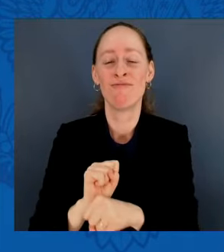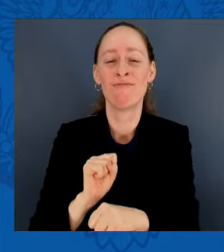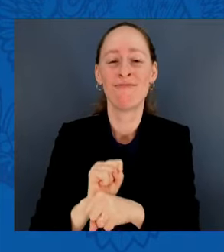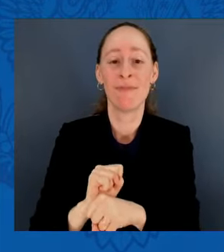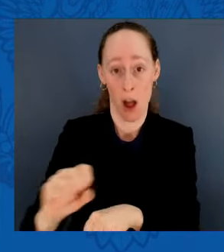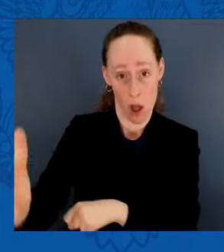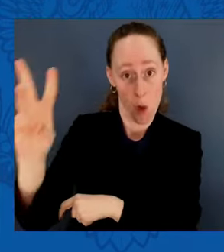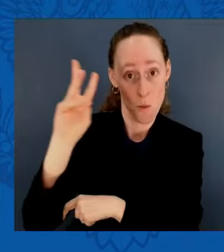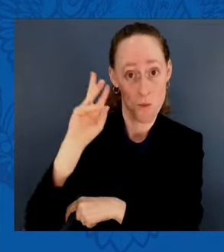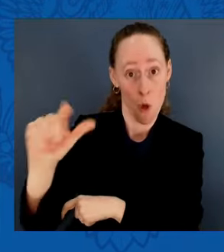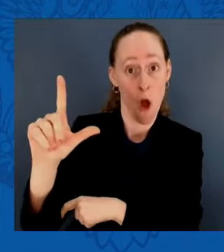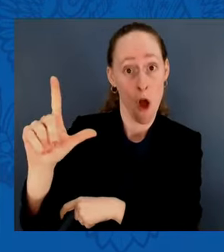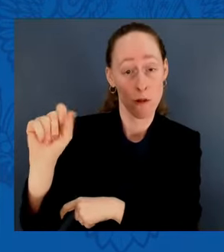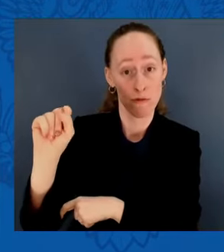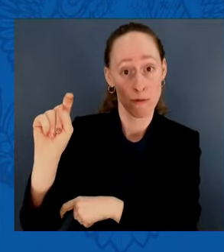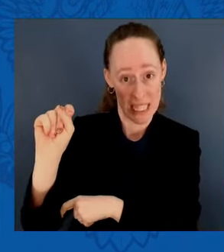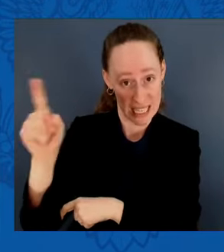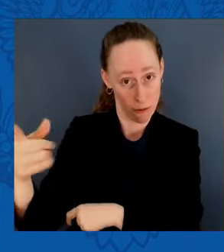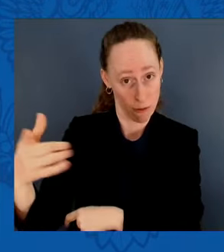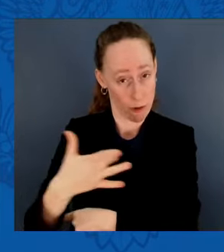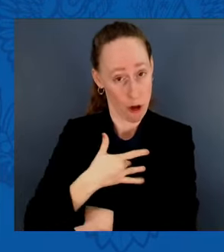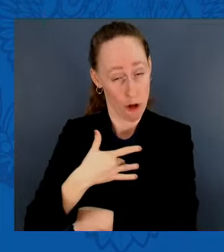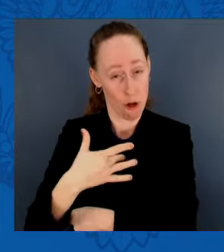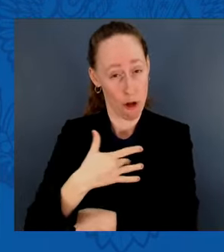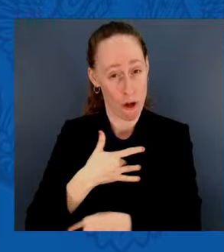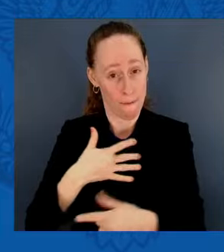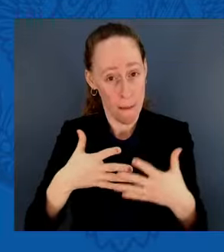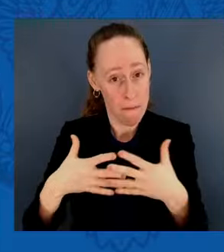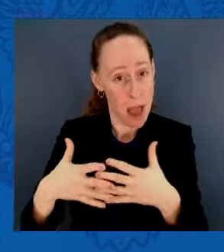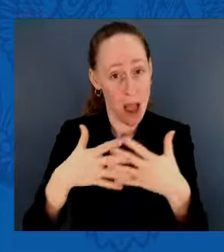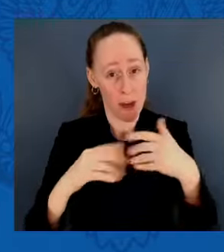country, and unions built the middle class.